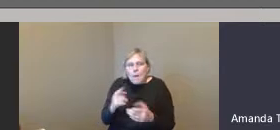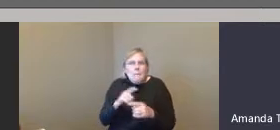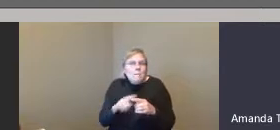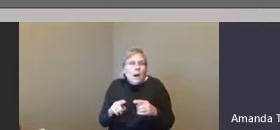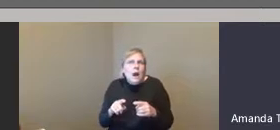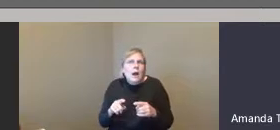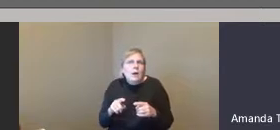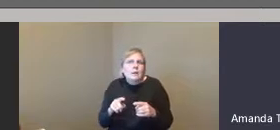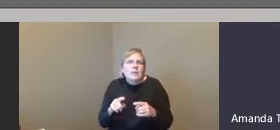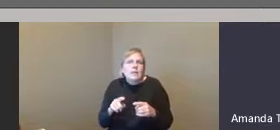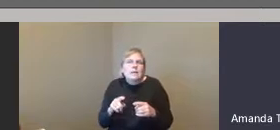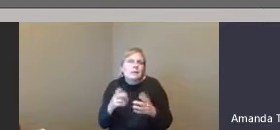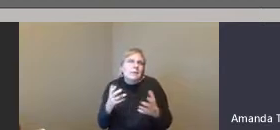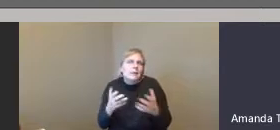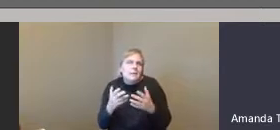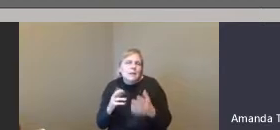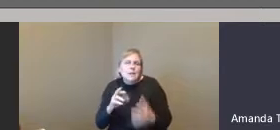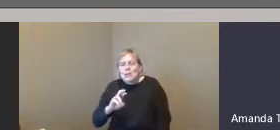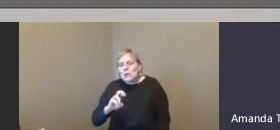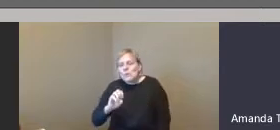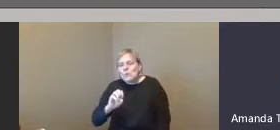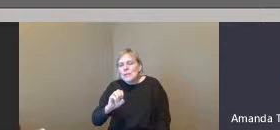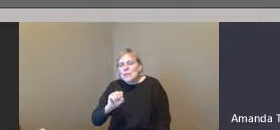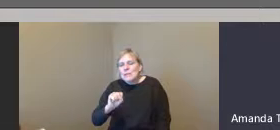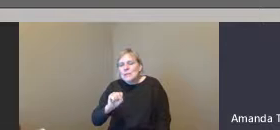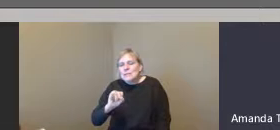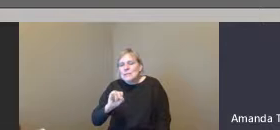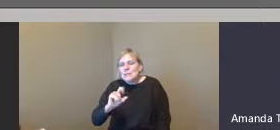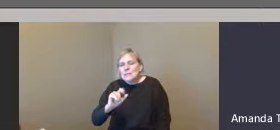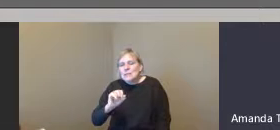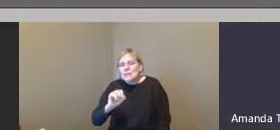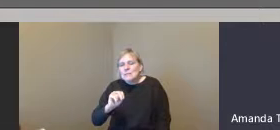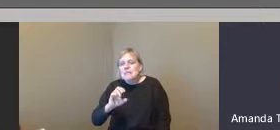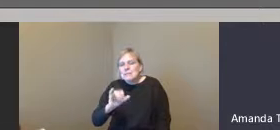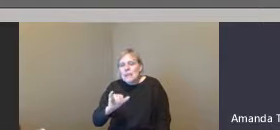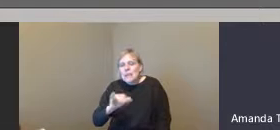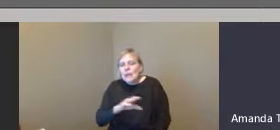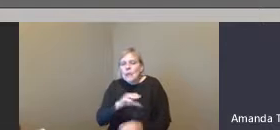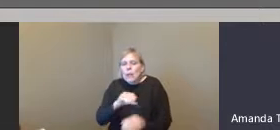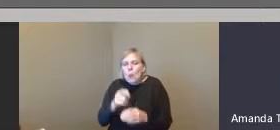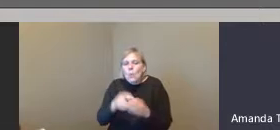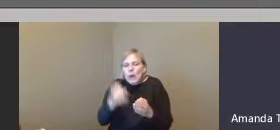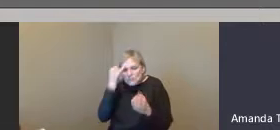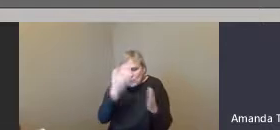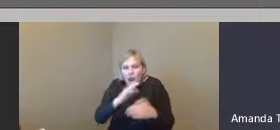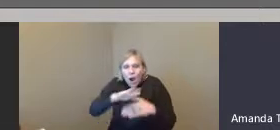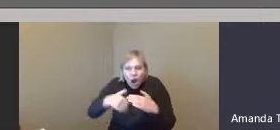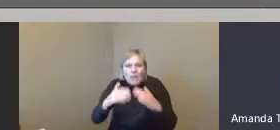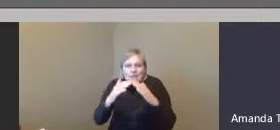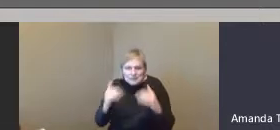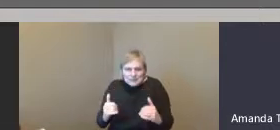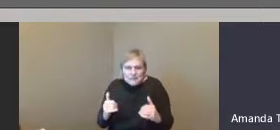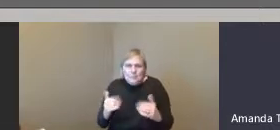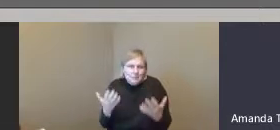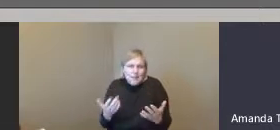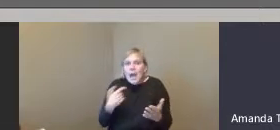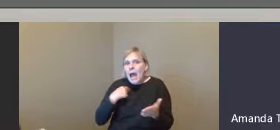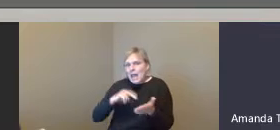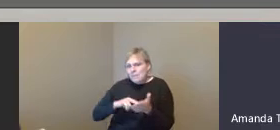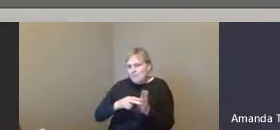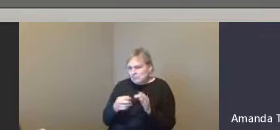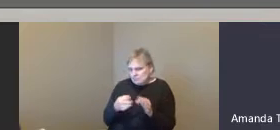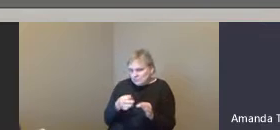in resiliency into what they do as a strategy for all their systems in their enterprise. And what I mean by